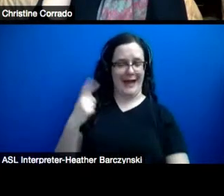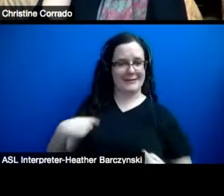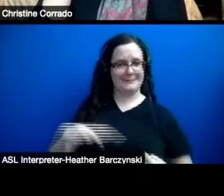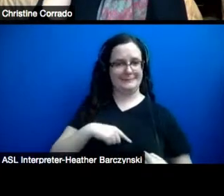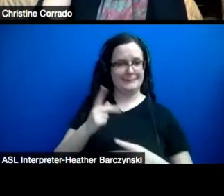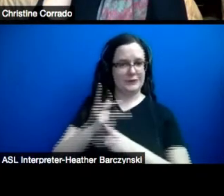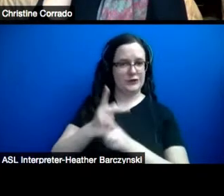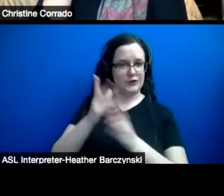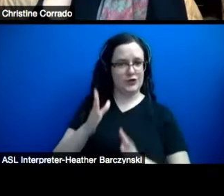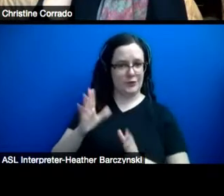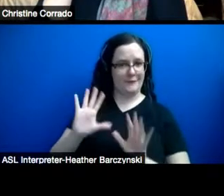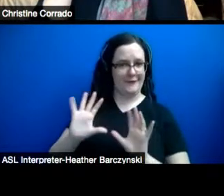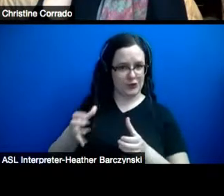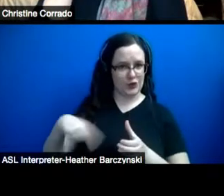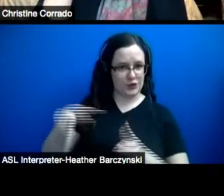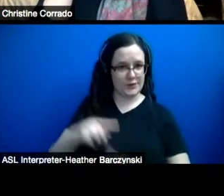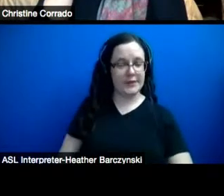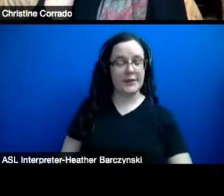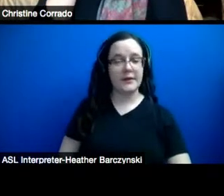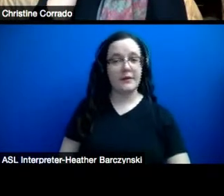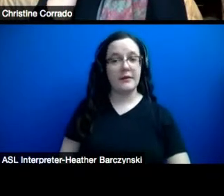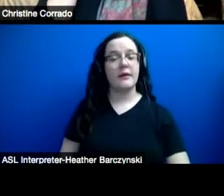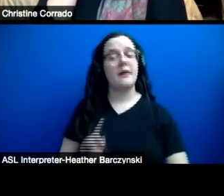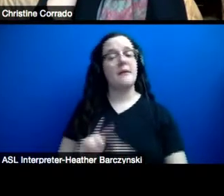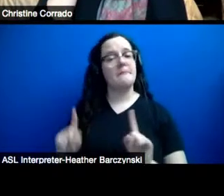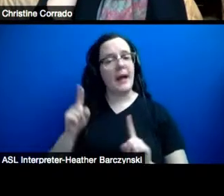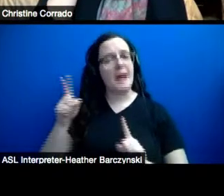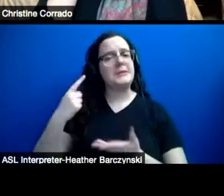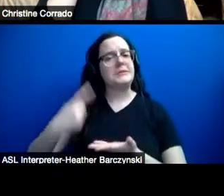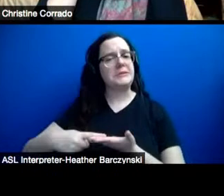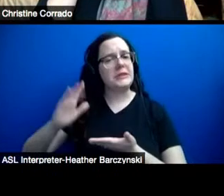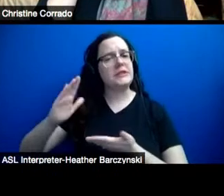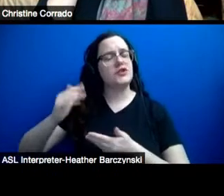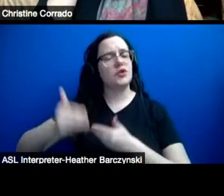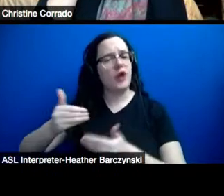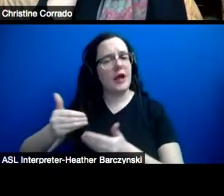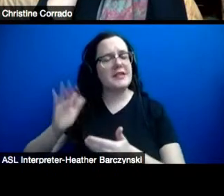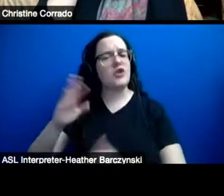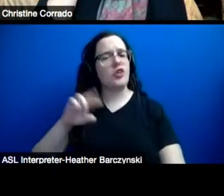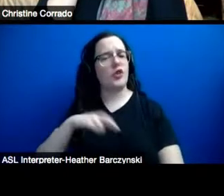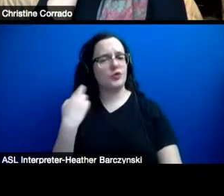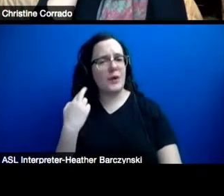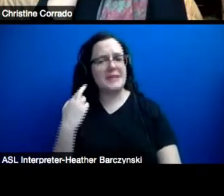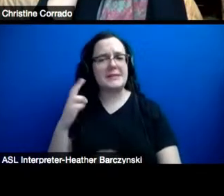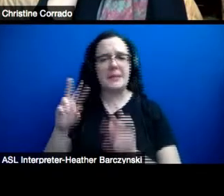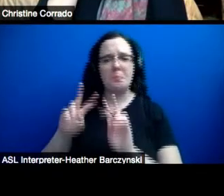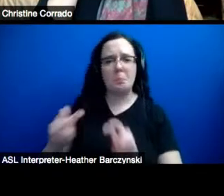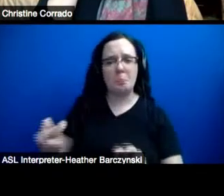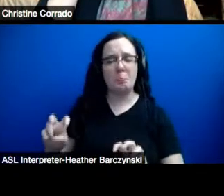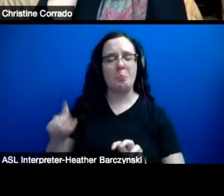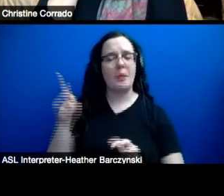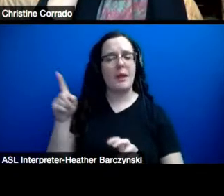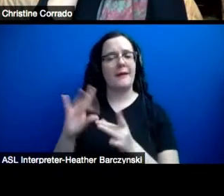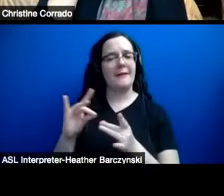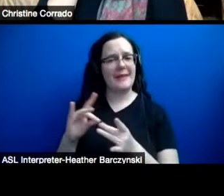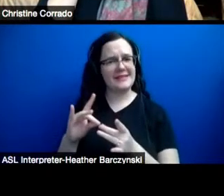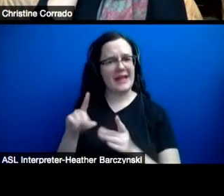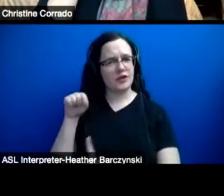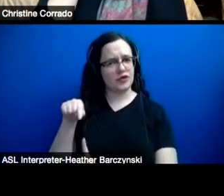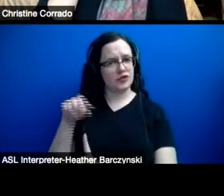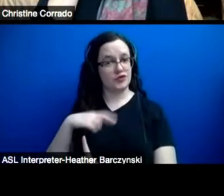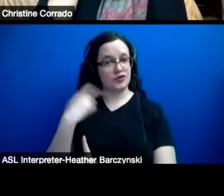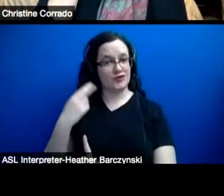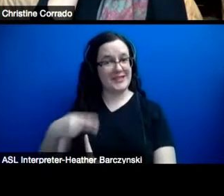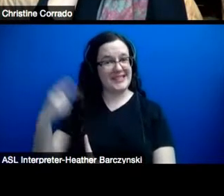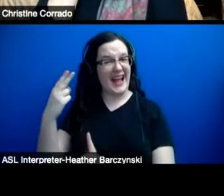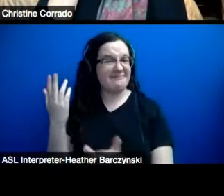they discuss their process and risk values and everything else. And they say where the risks are high, we have no